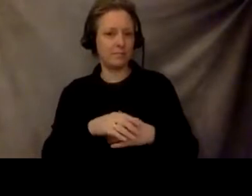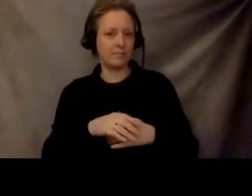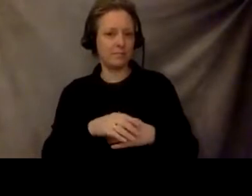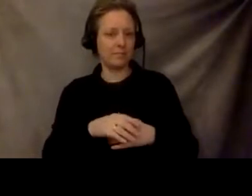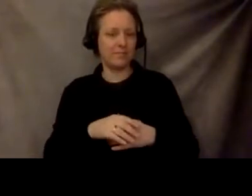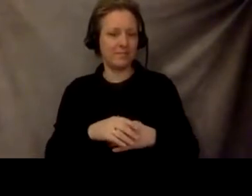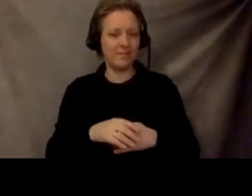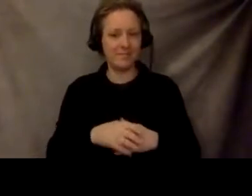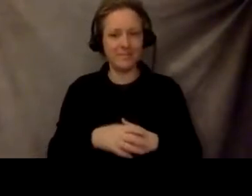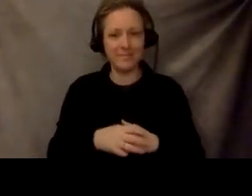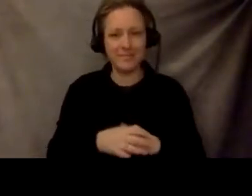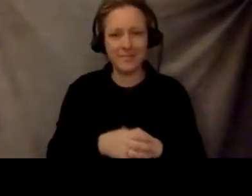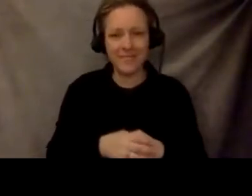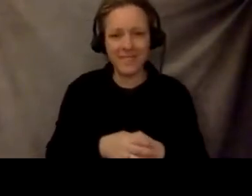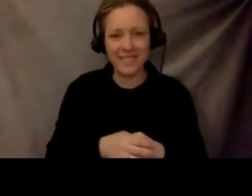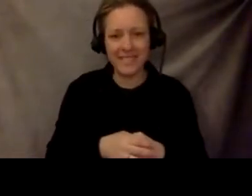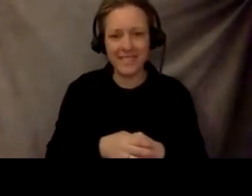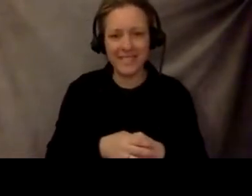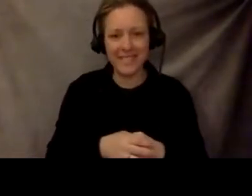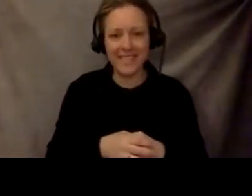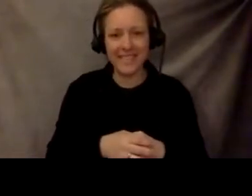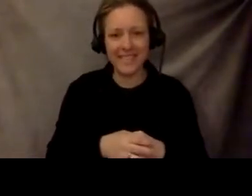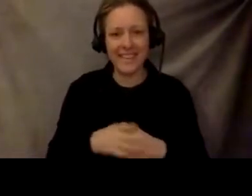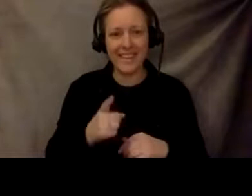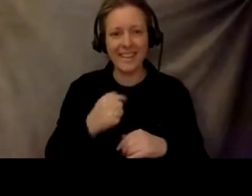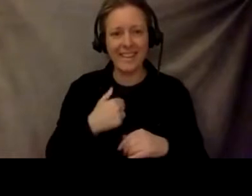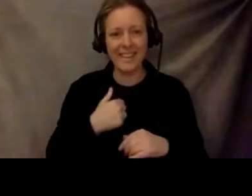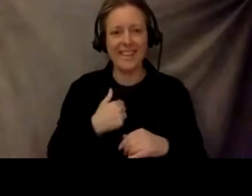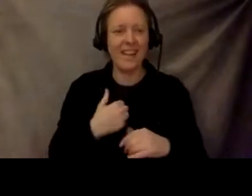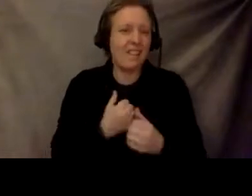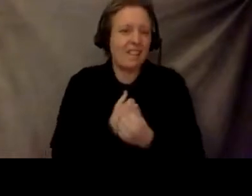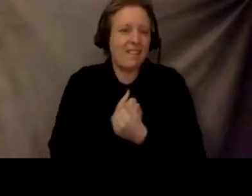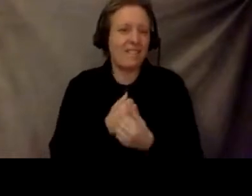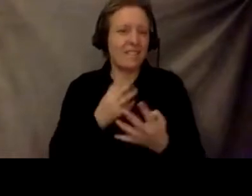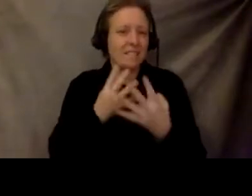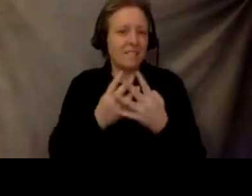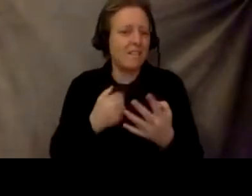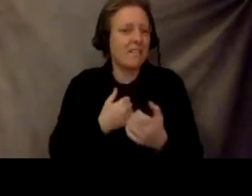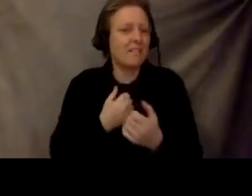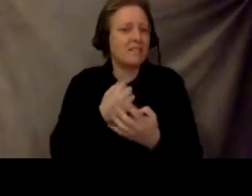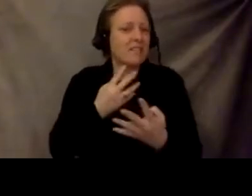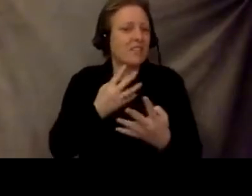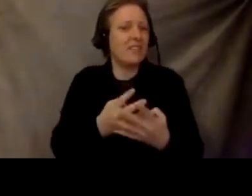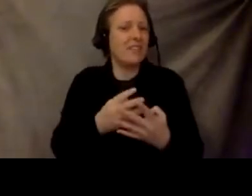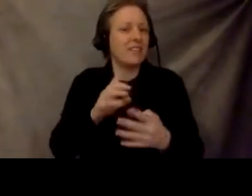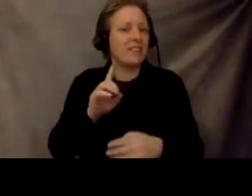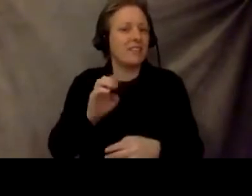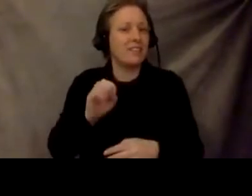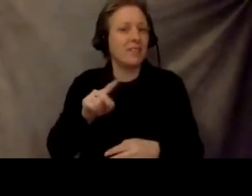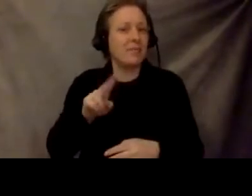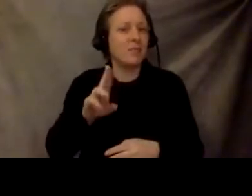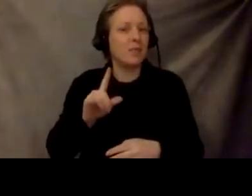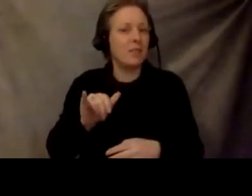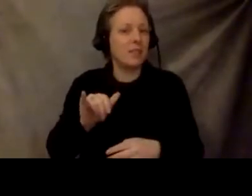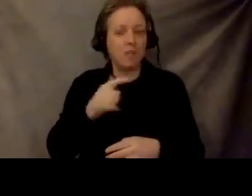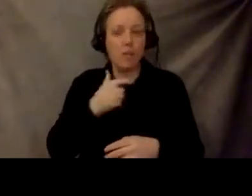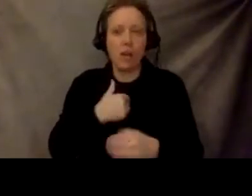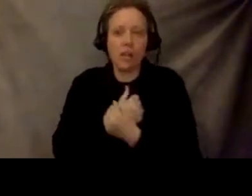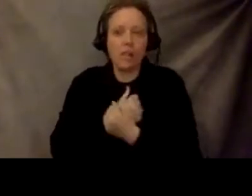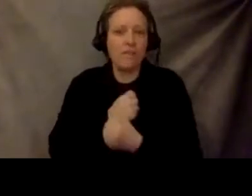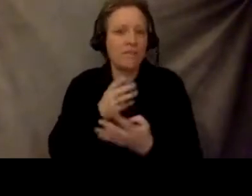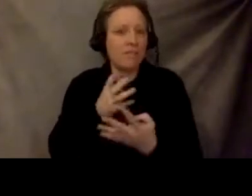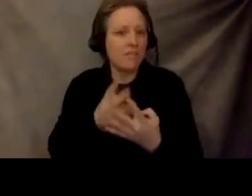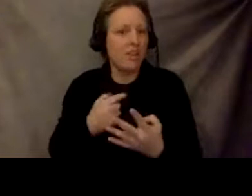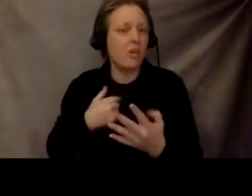I know, but I'm a jail deputy. I love the jail, so I like to hear about some of this, you know, and sort of